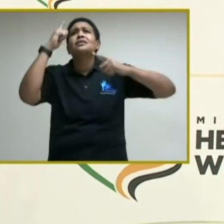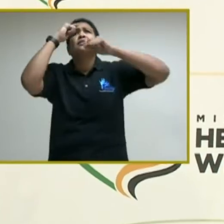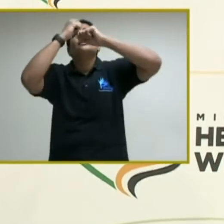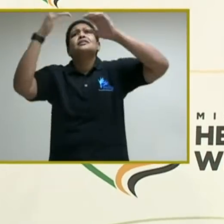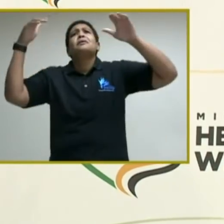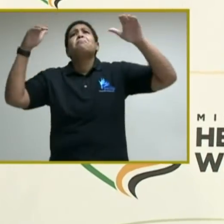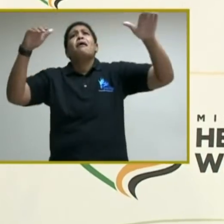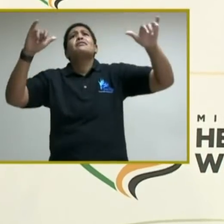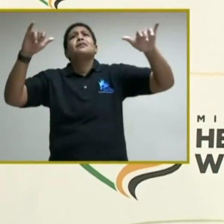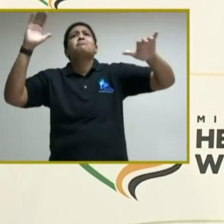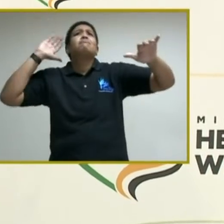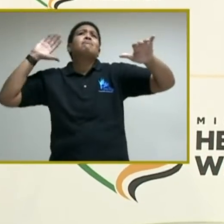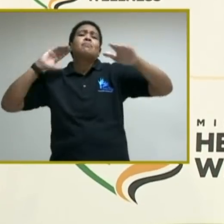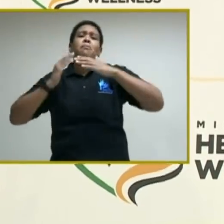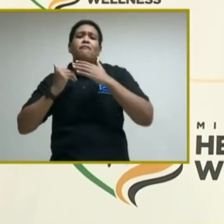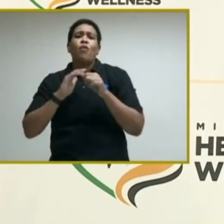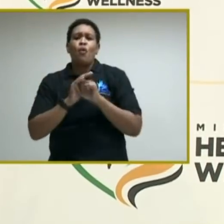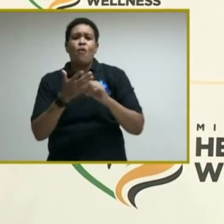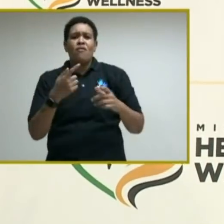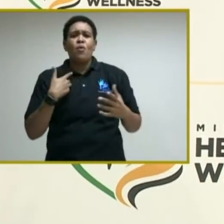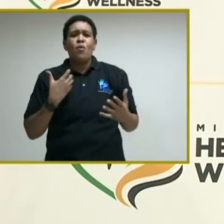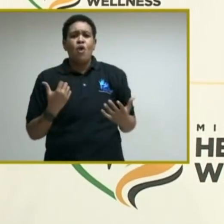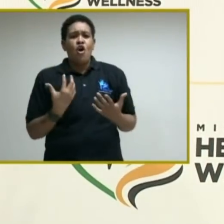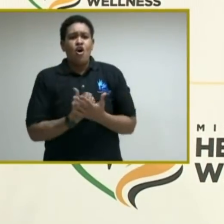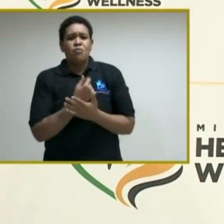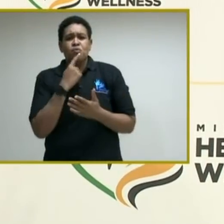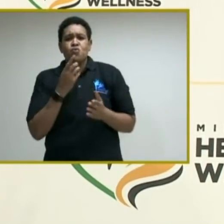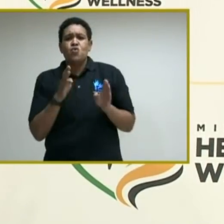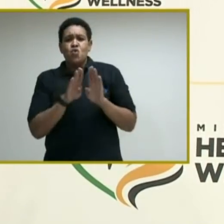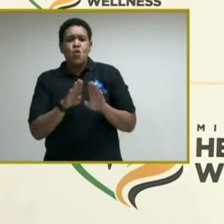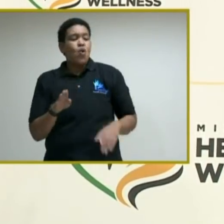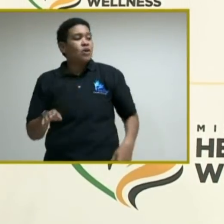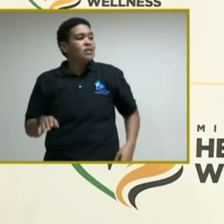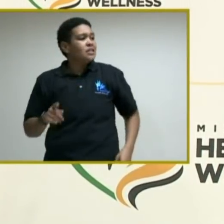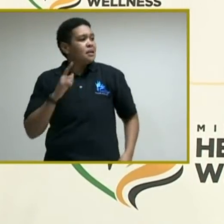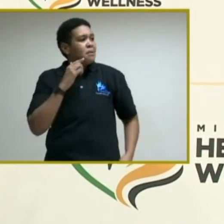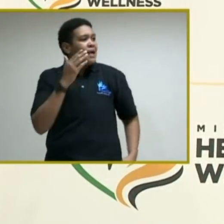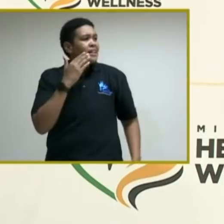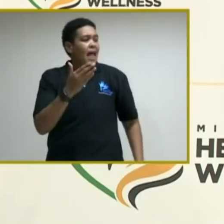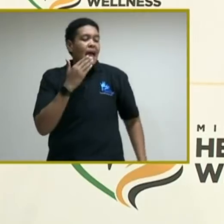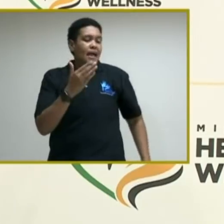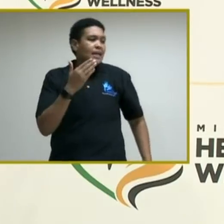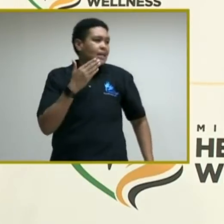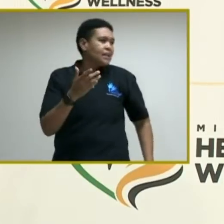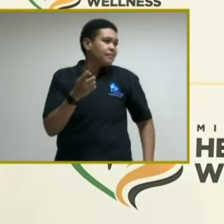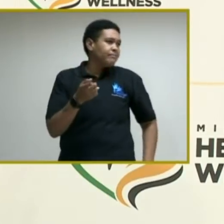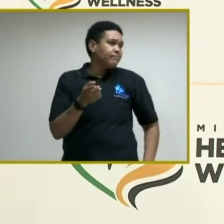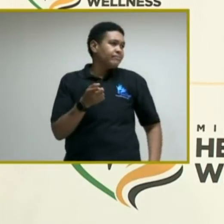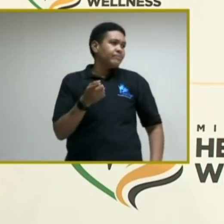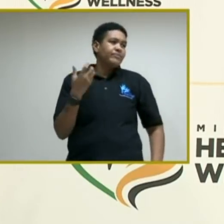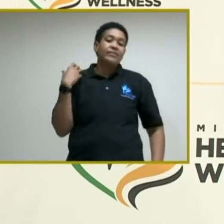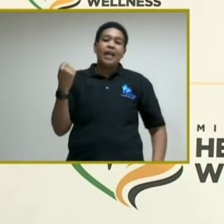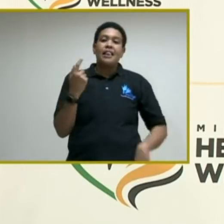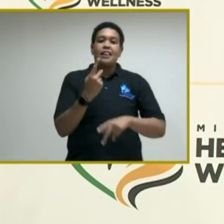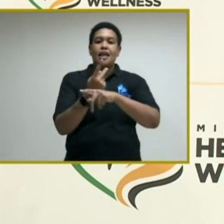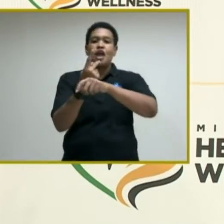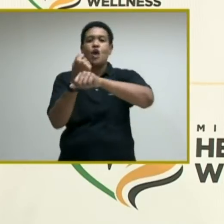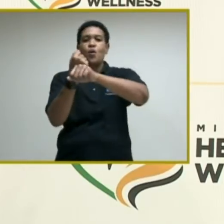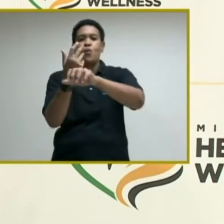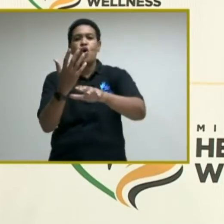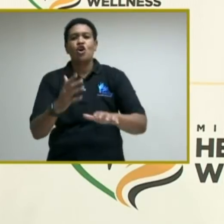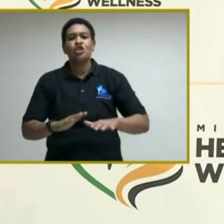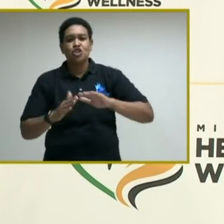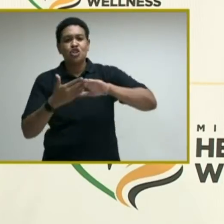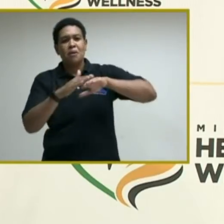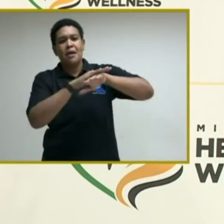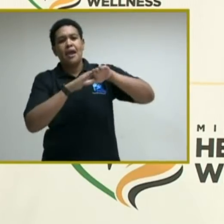to be. I want to take the opportunity to close by thanking the healthcare workers across the